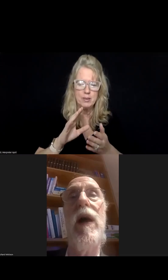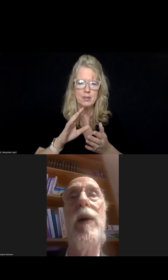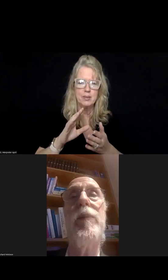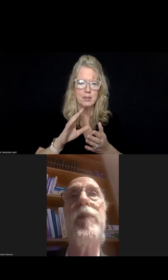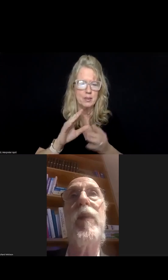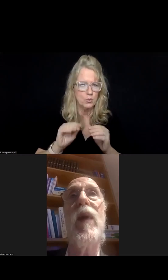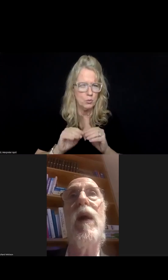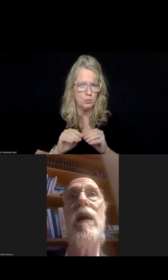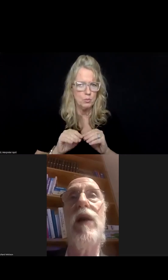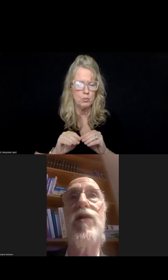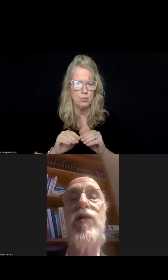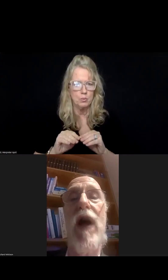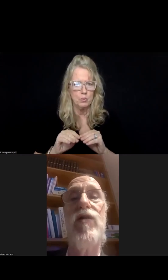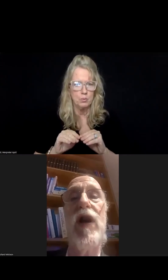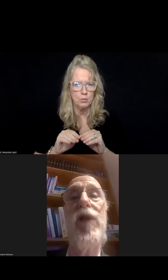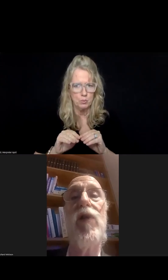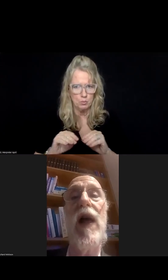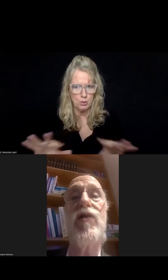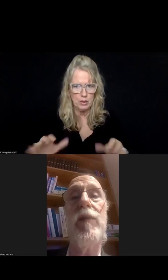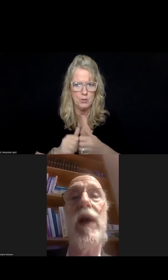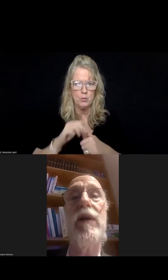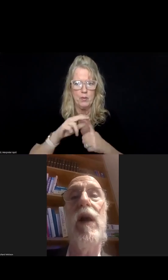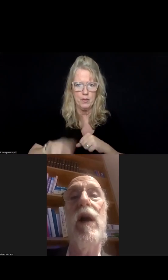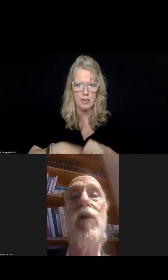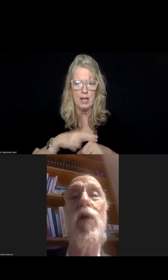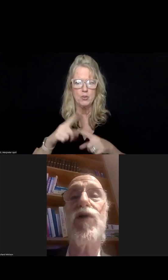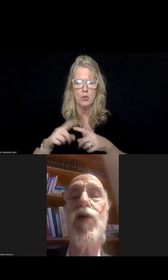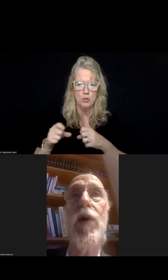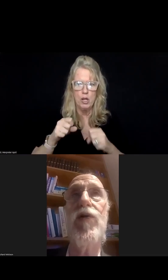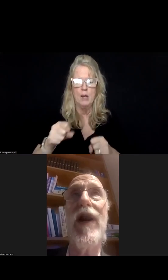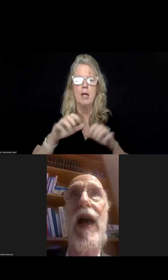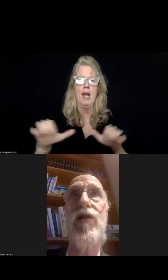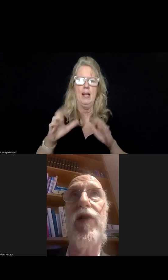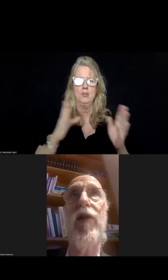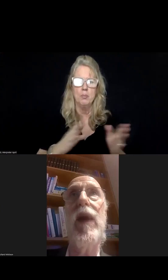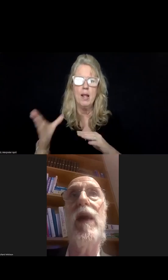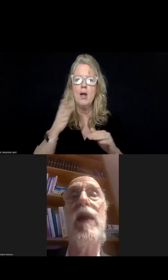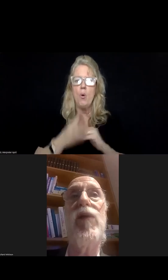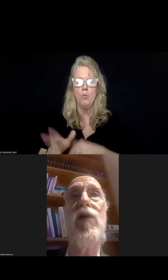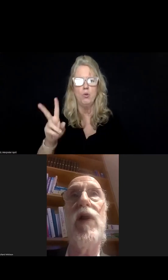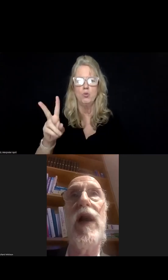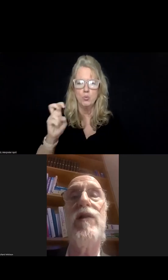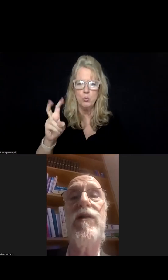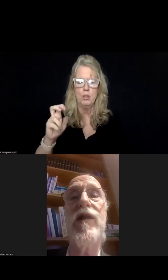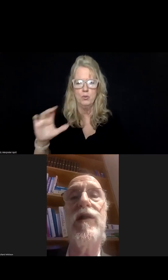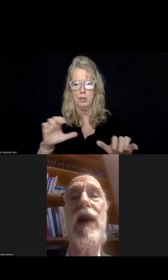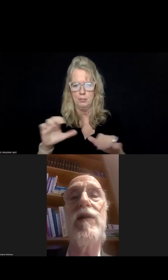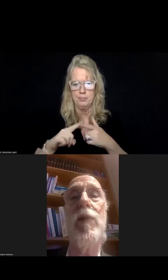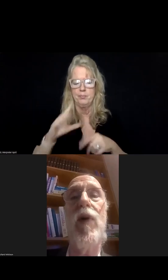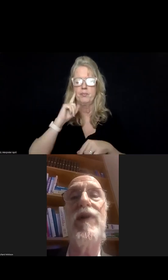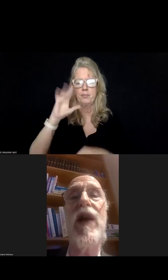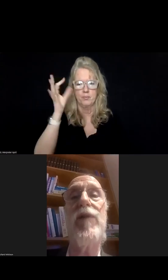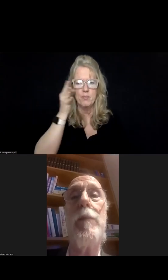the national strategy, a federal action plan of over 200 actions that federal agencies